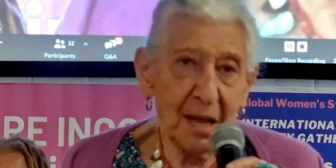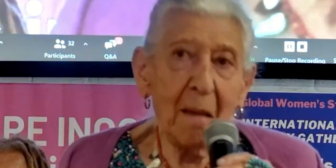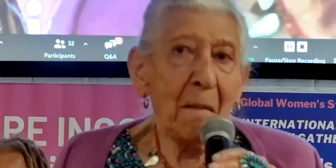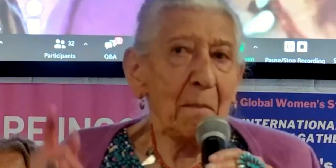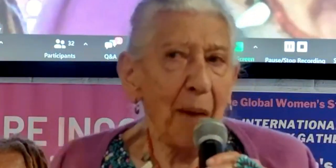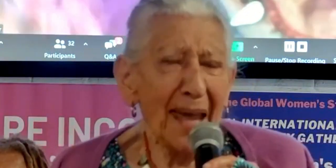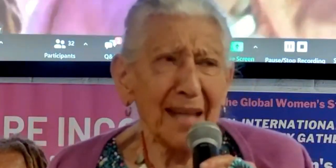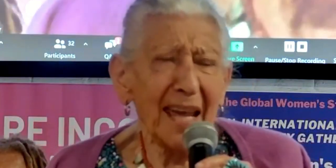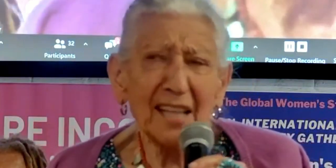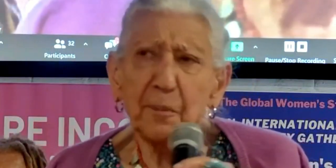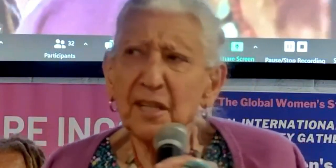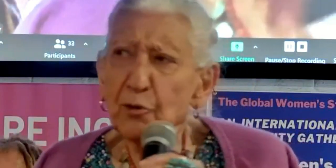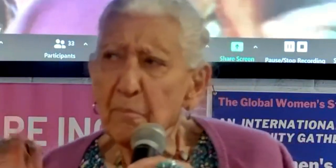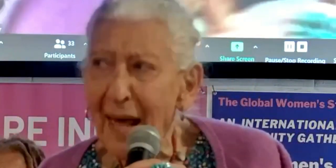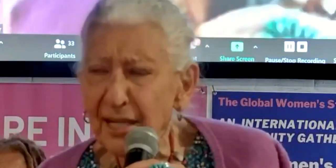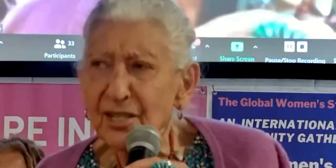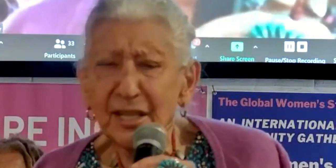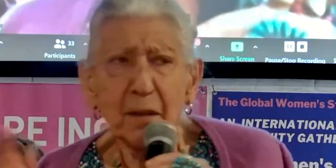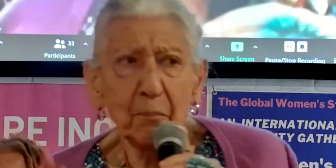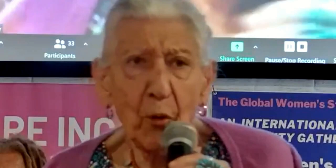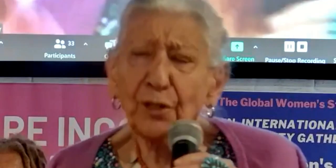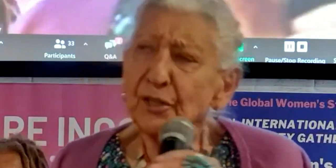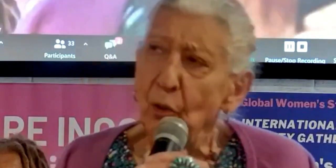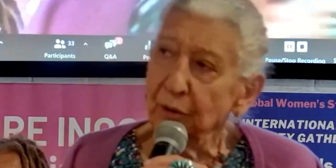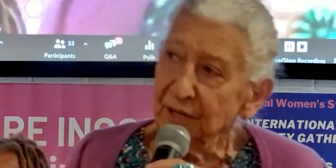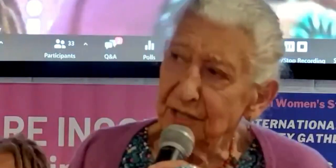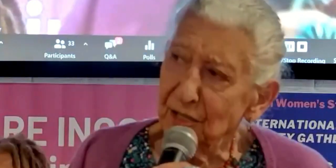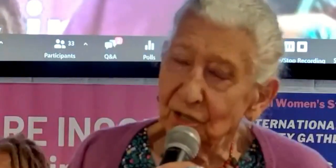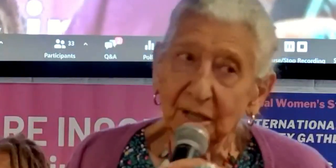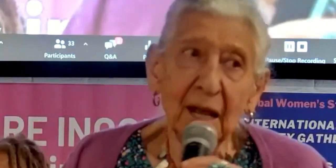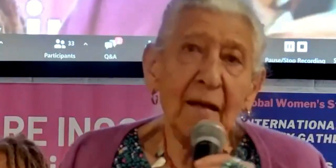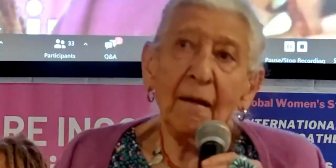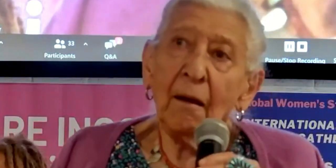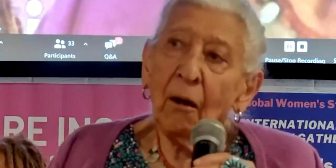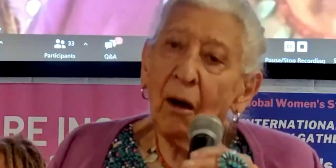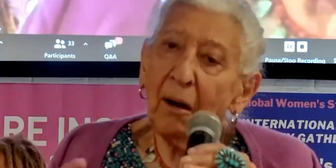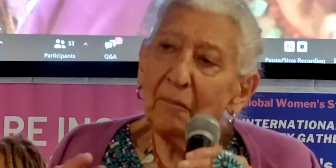us. Payday has been a tremendously important organization